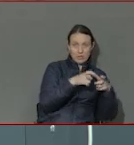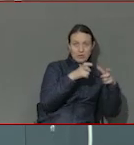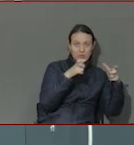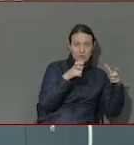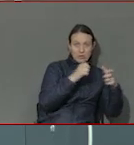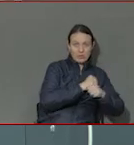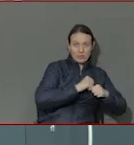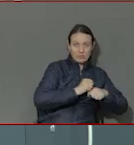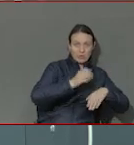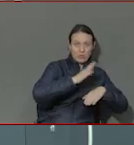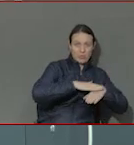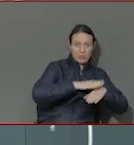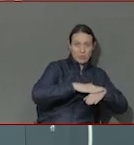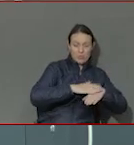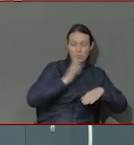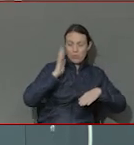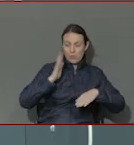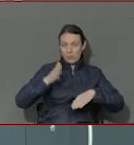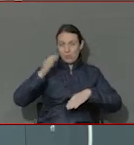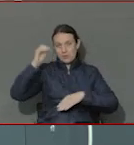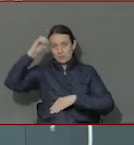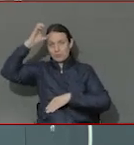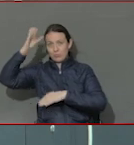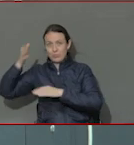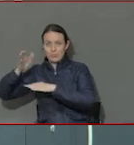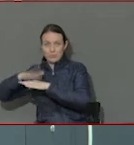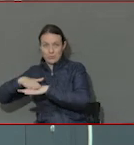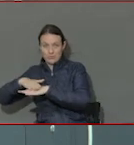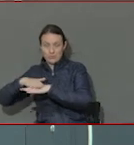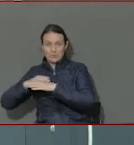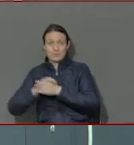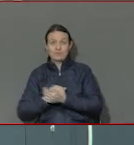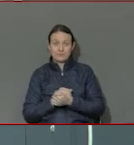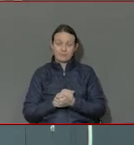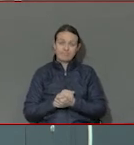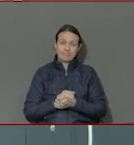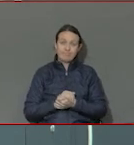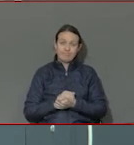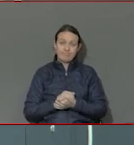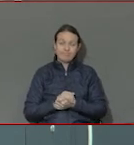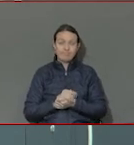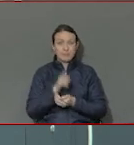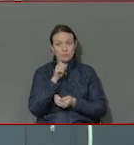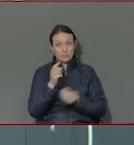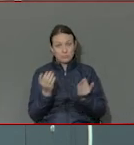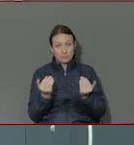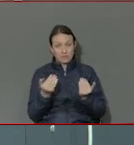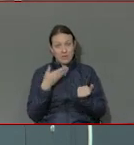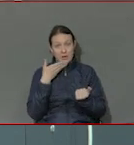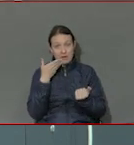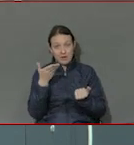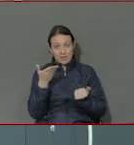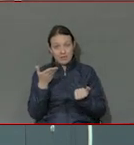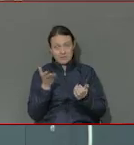more intelligent the organism becomes. So that is what will be expected from you when you